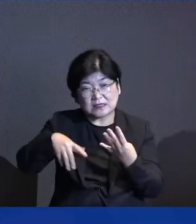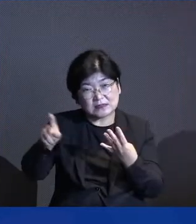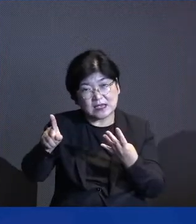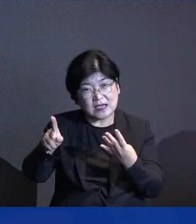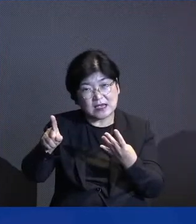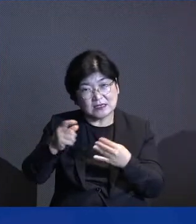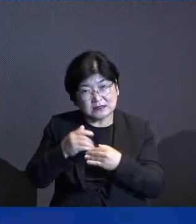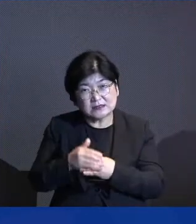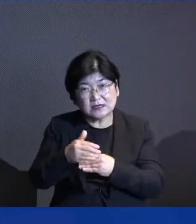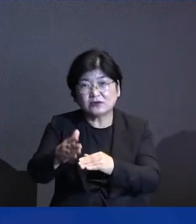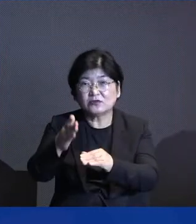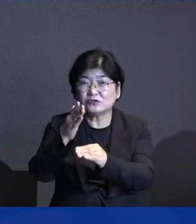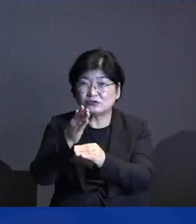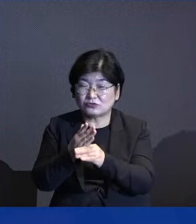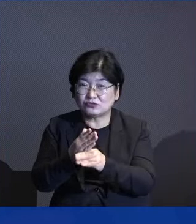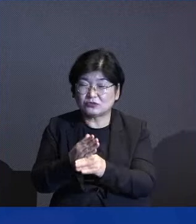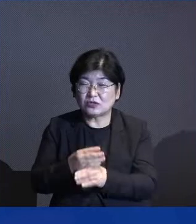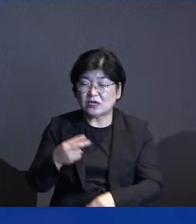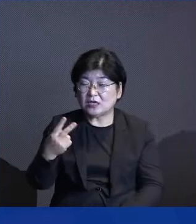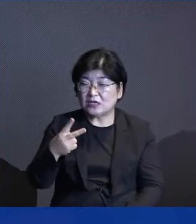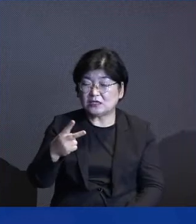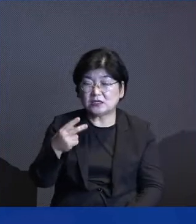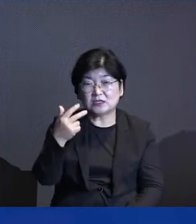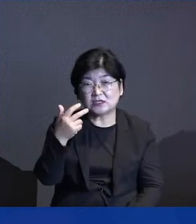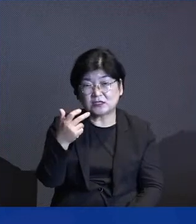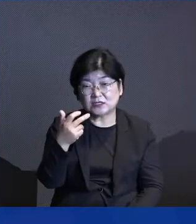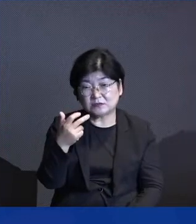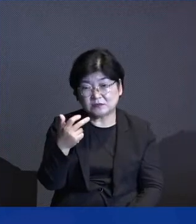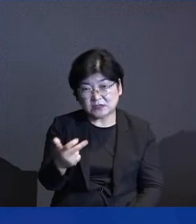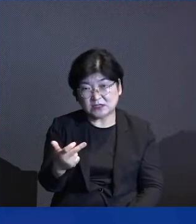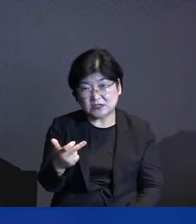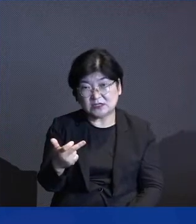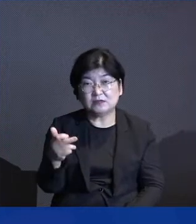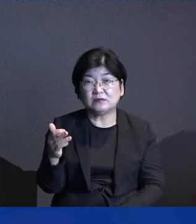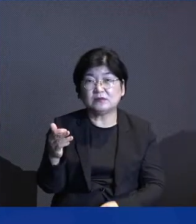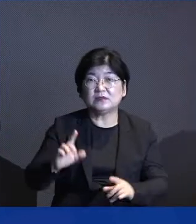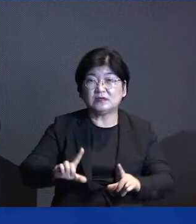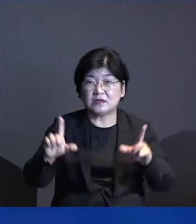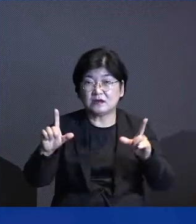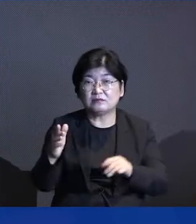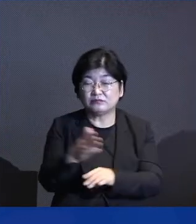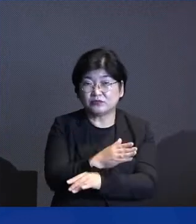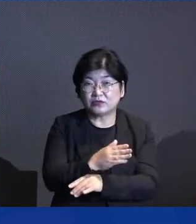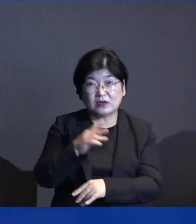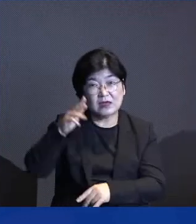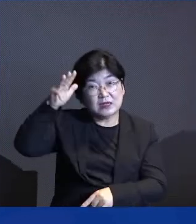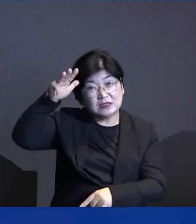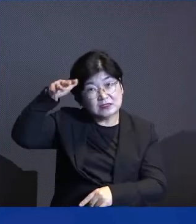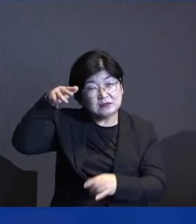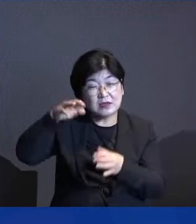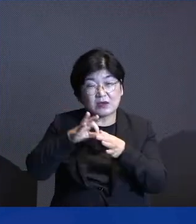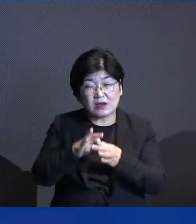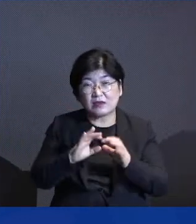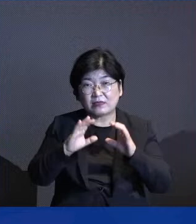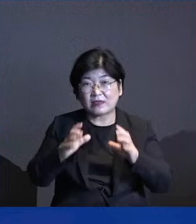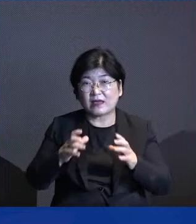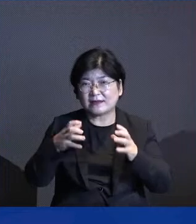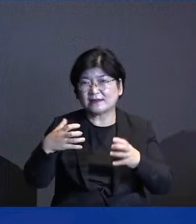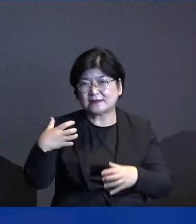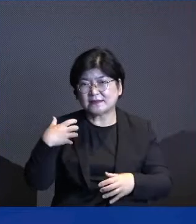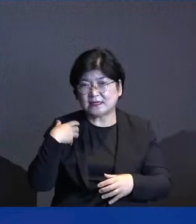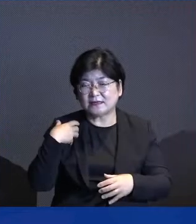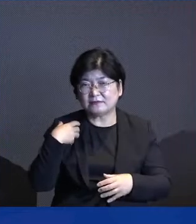in 2017, the Korean government issued a national responsibility system for dementia, and